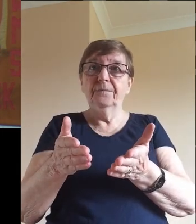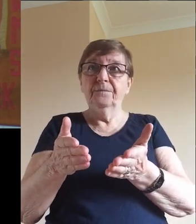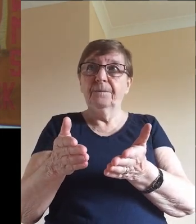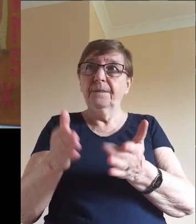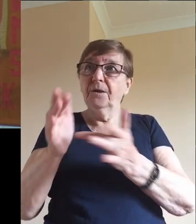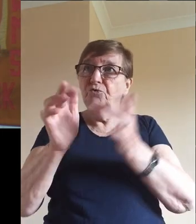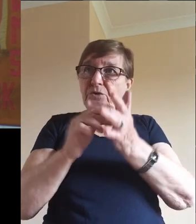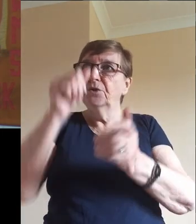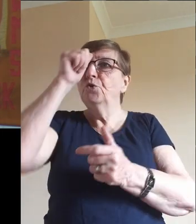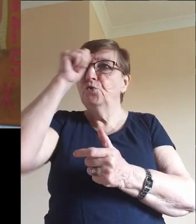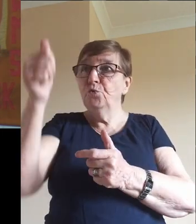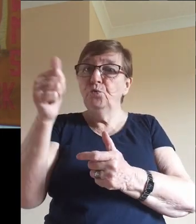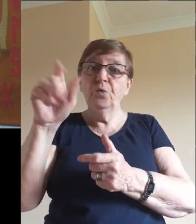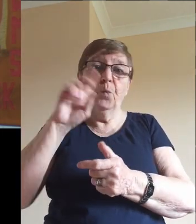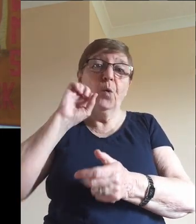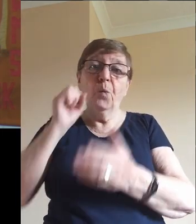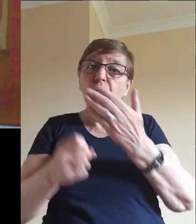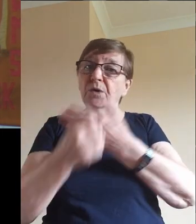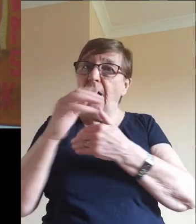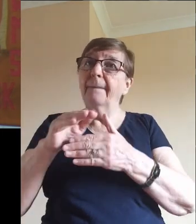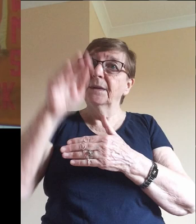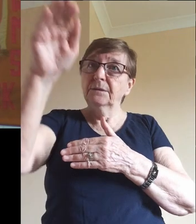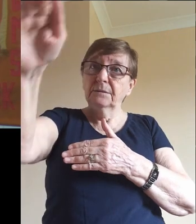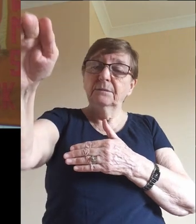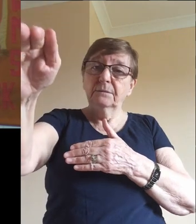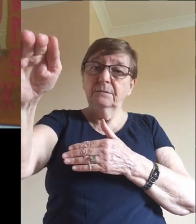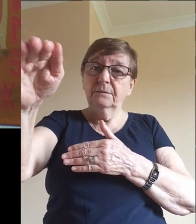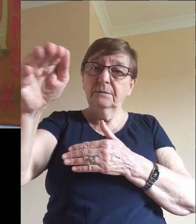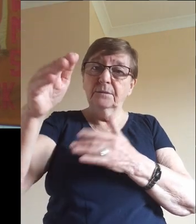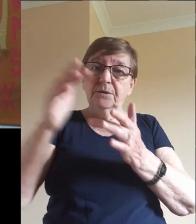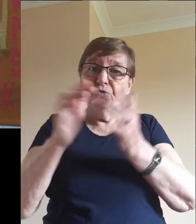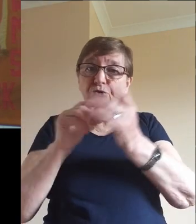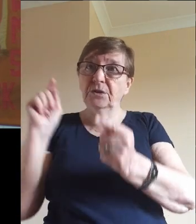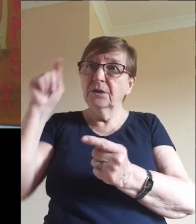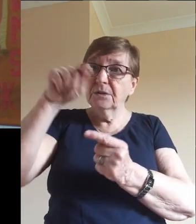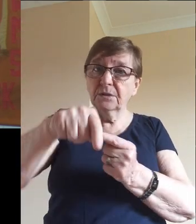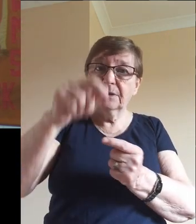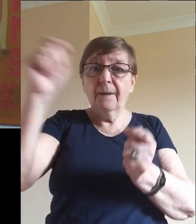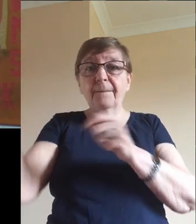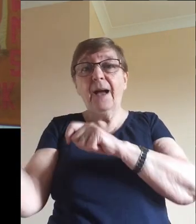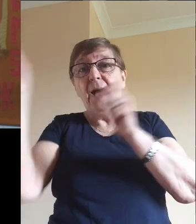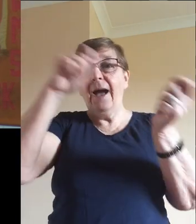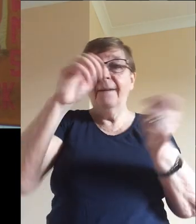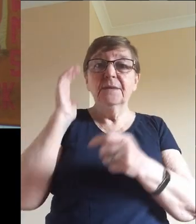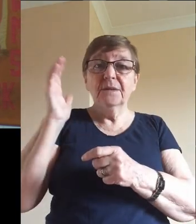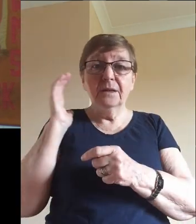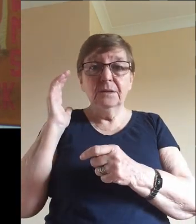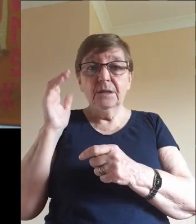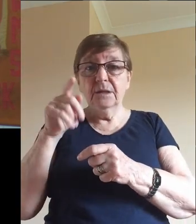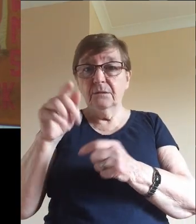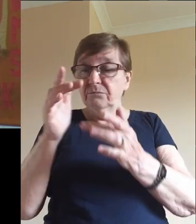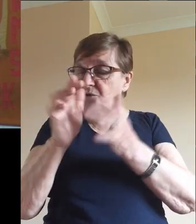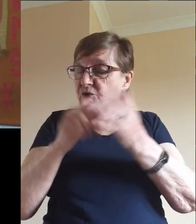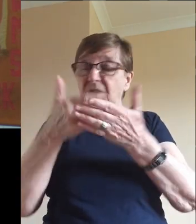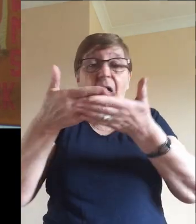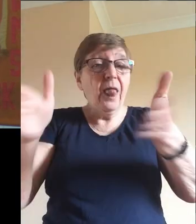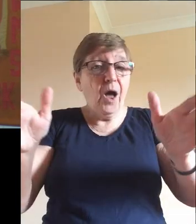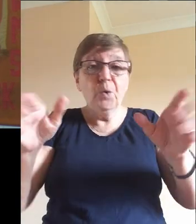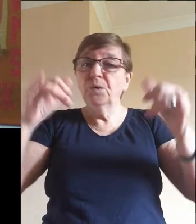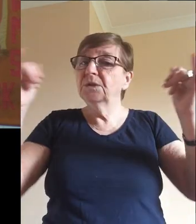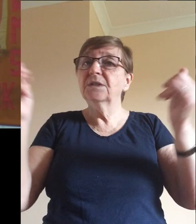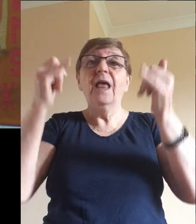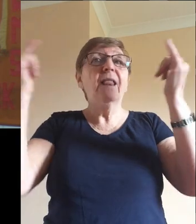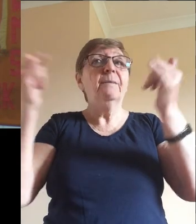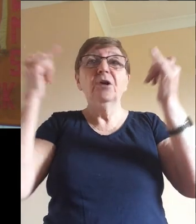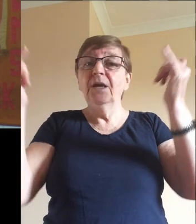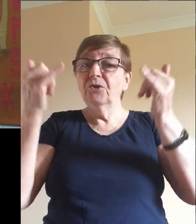He knew what was ahead of him that Palm Sunday as he arrived in Jerusalem. And he still allowed the welcome and the celebration and the